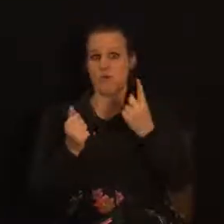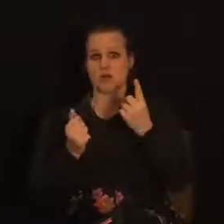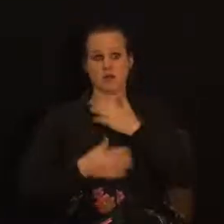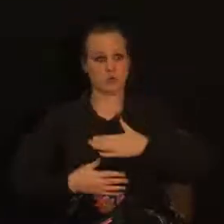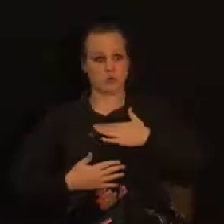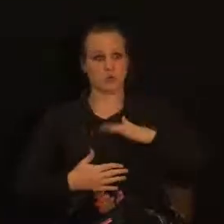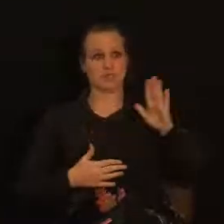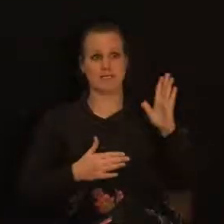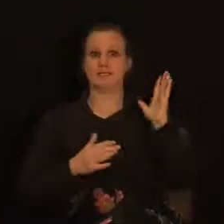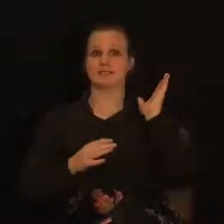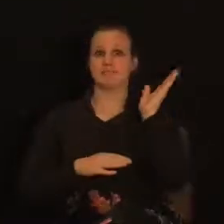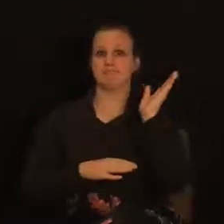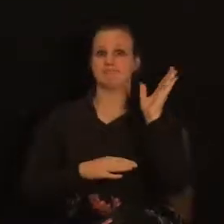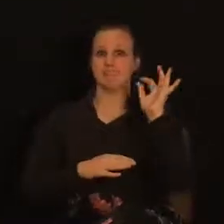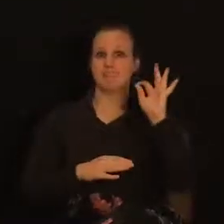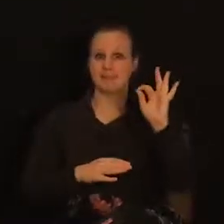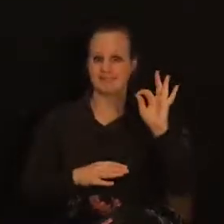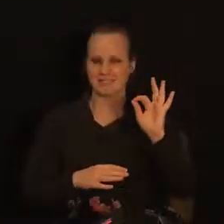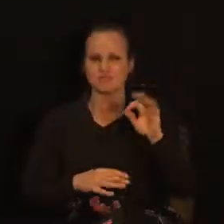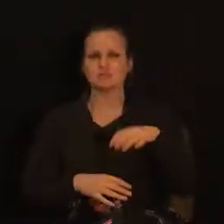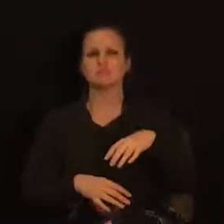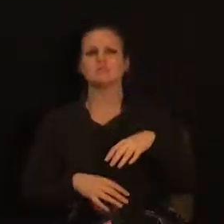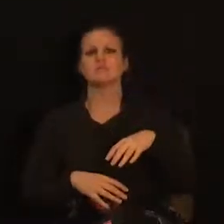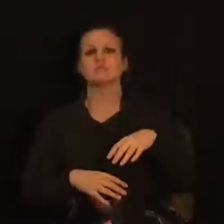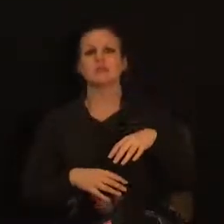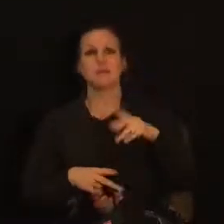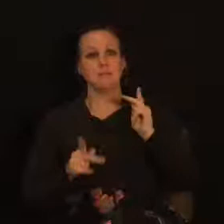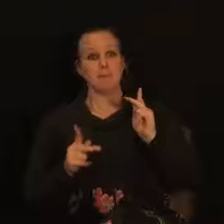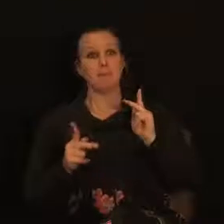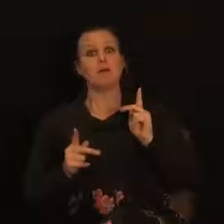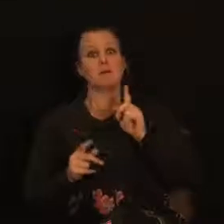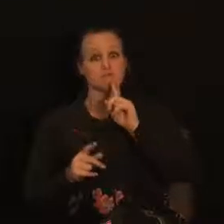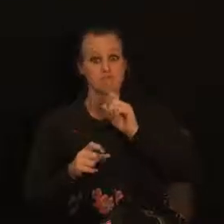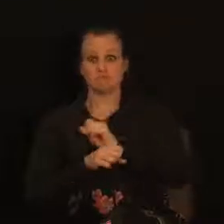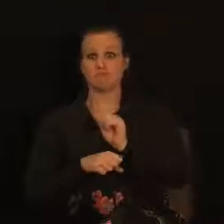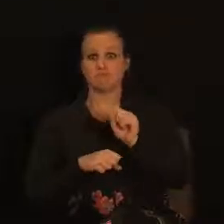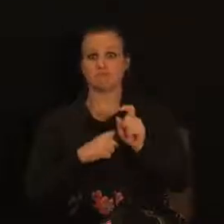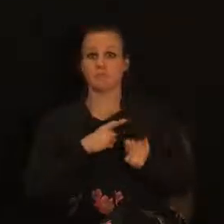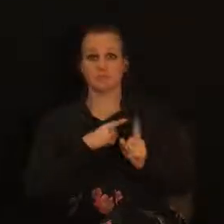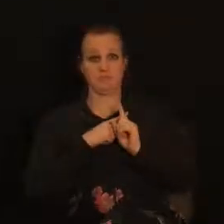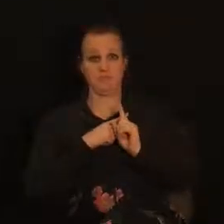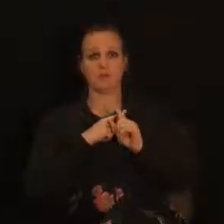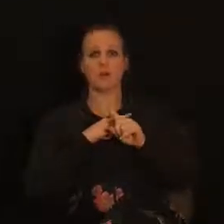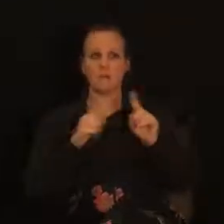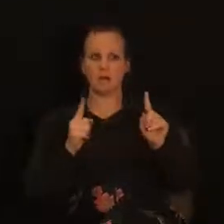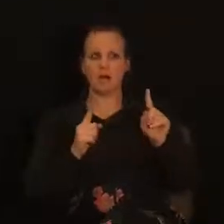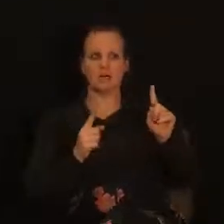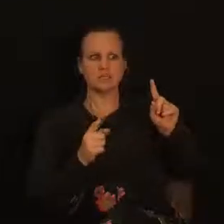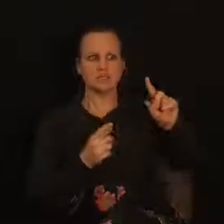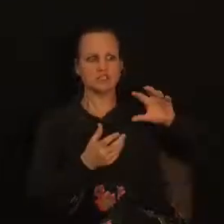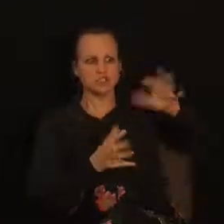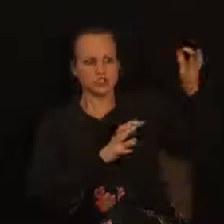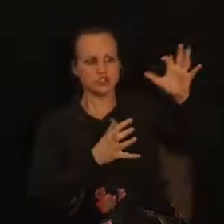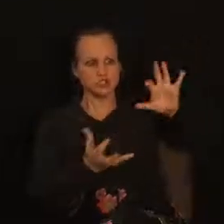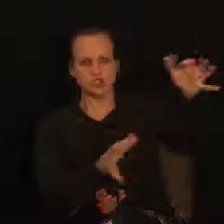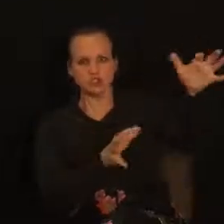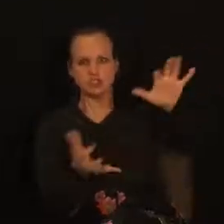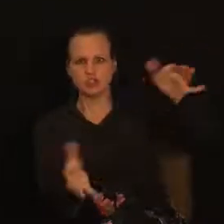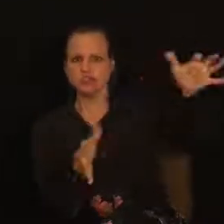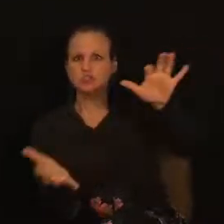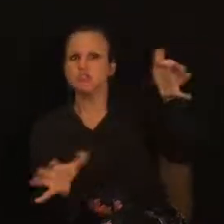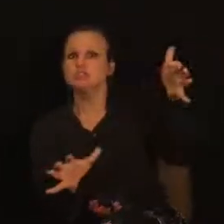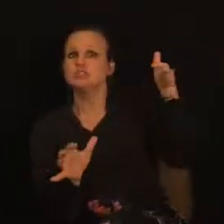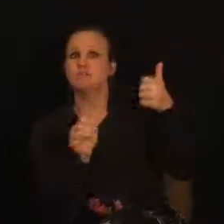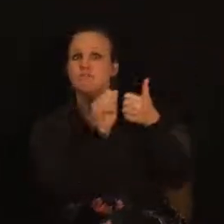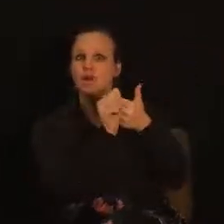but also chaos is following in his wake. And so he is brought to Athens. They leave him in Athens